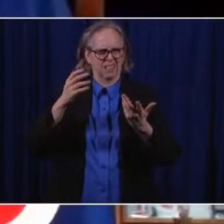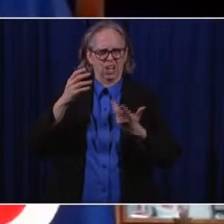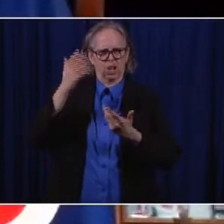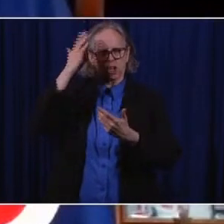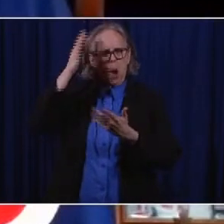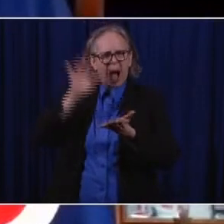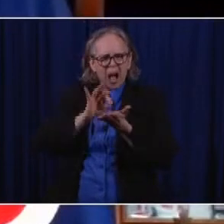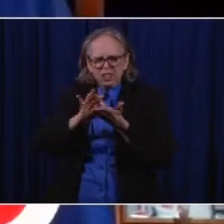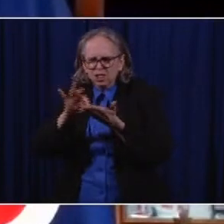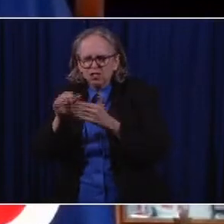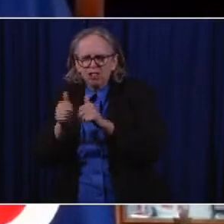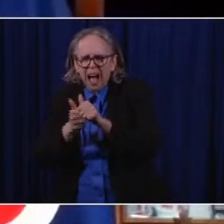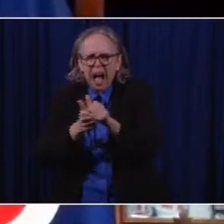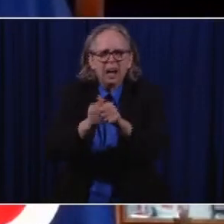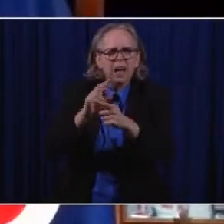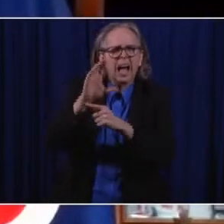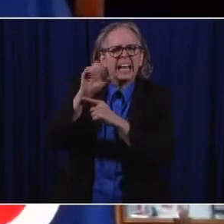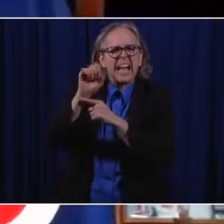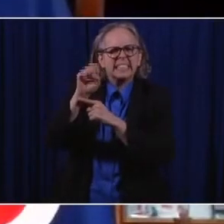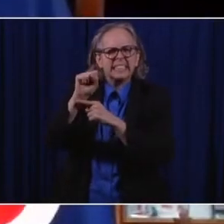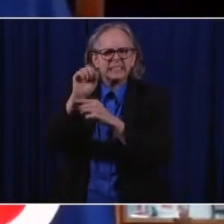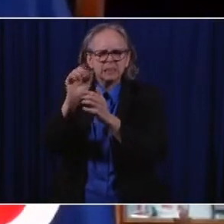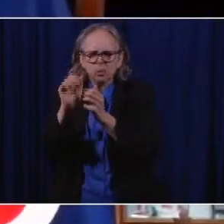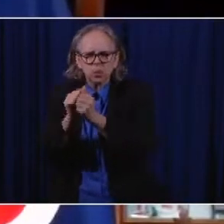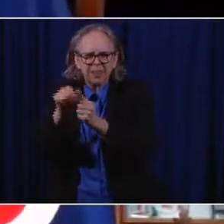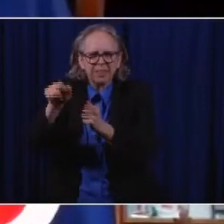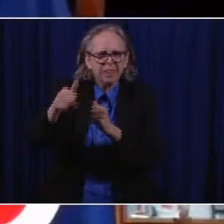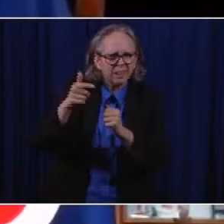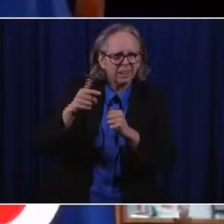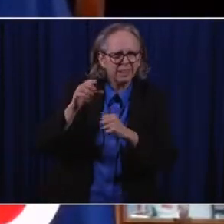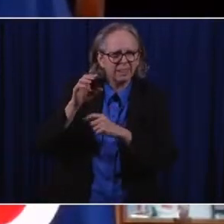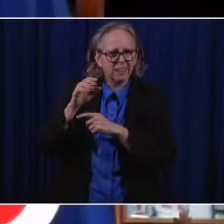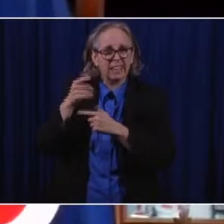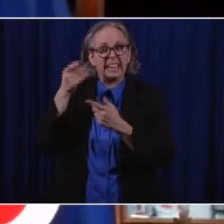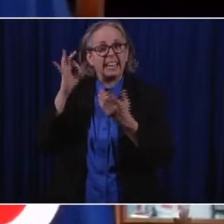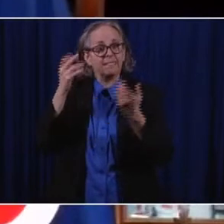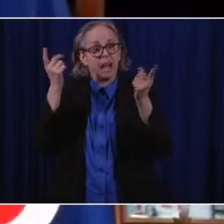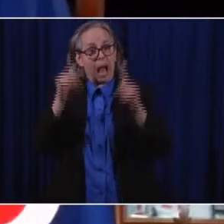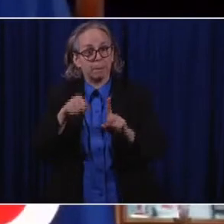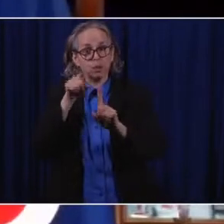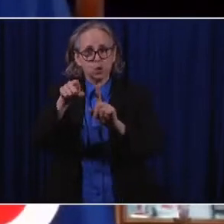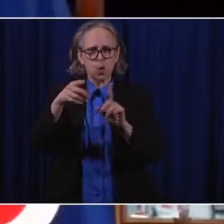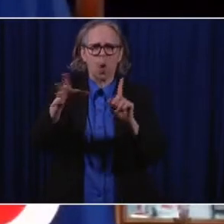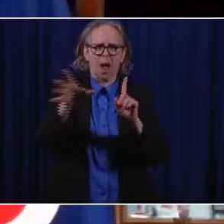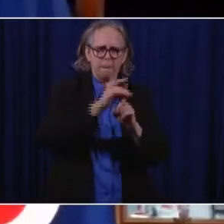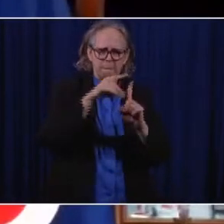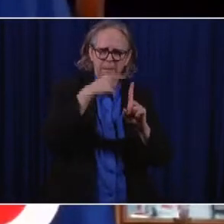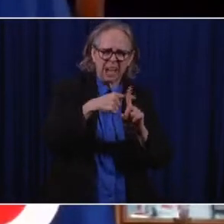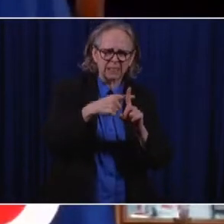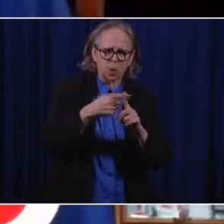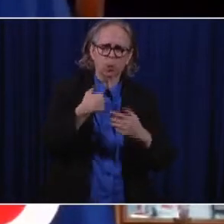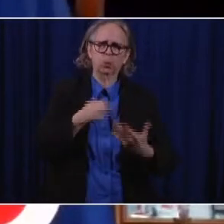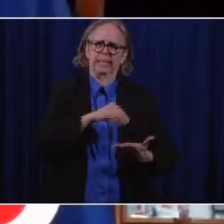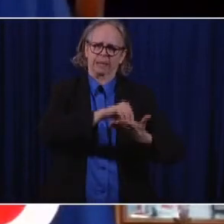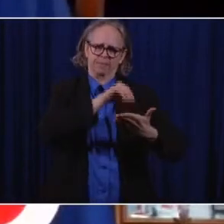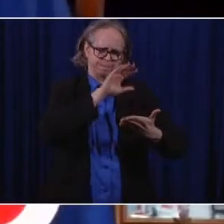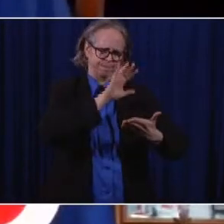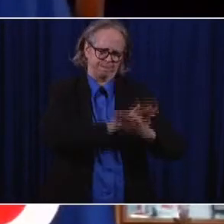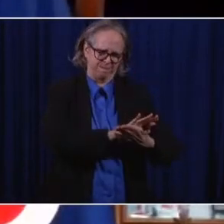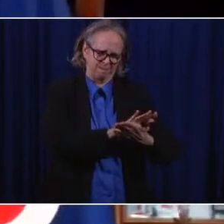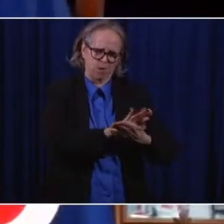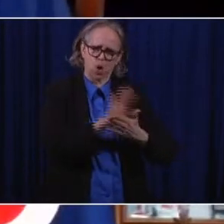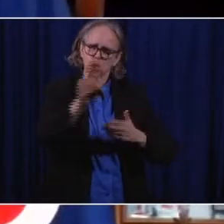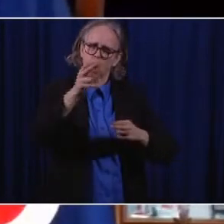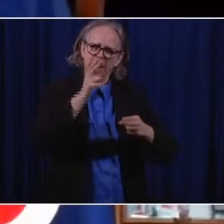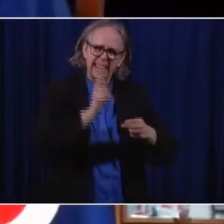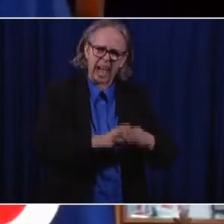If you test positive, you're recorded by your name and your birth date as your unique identifier.